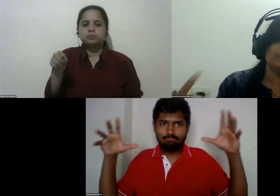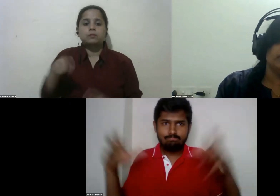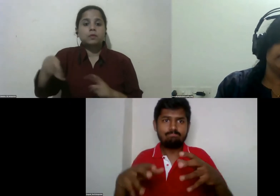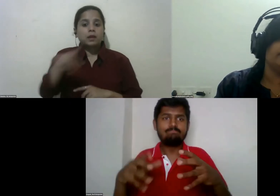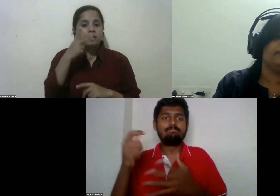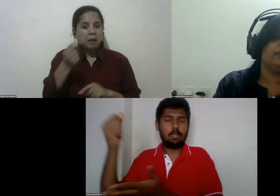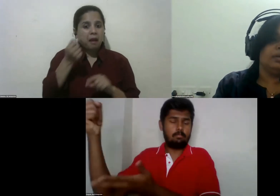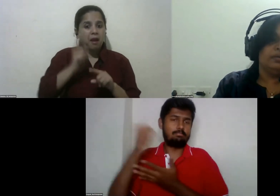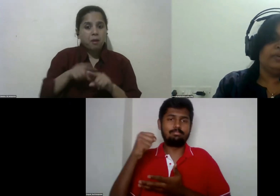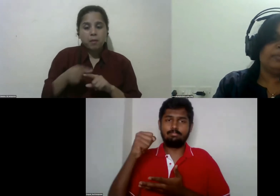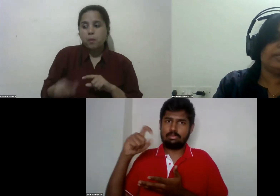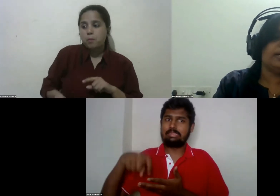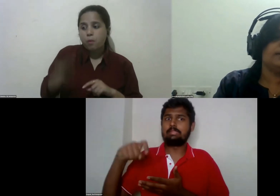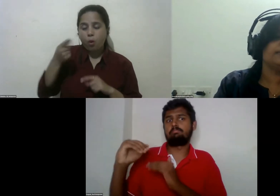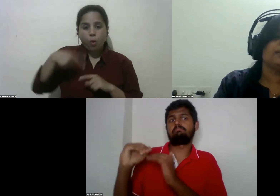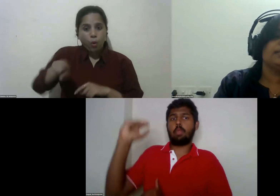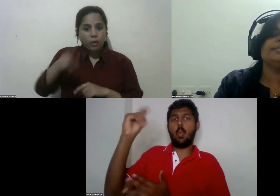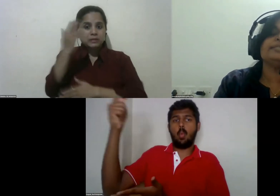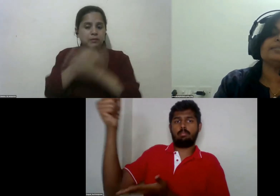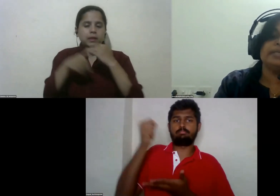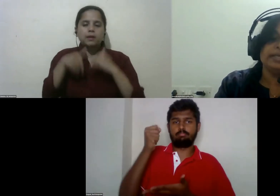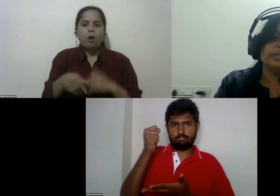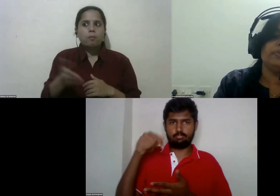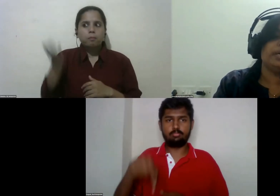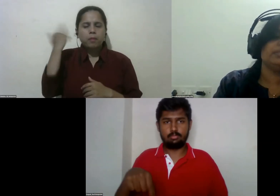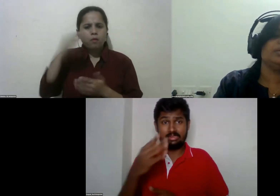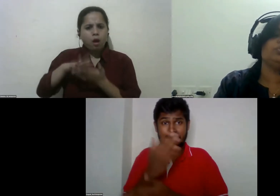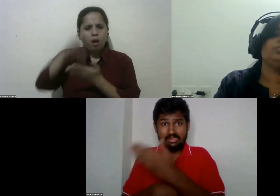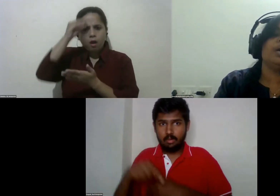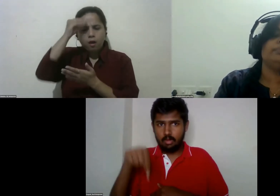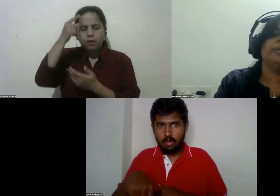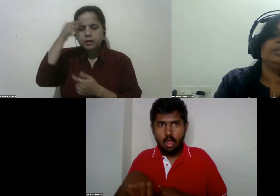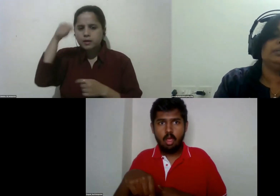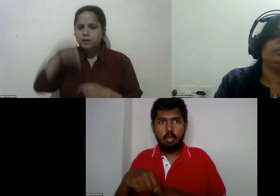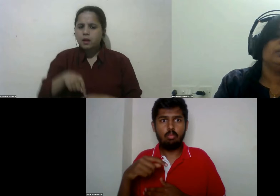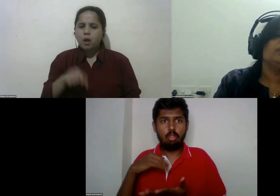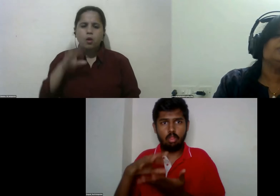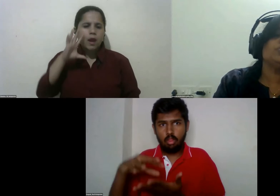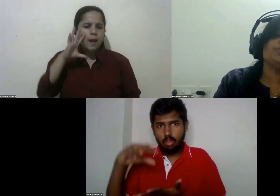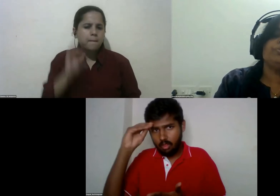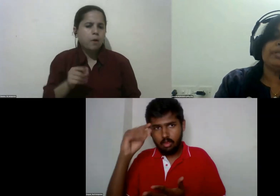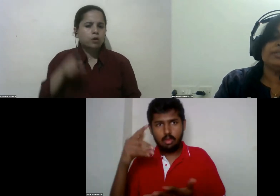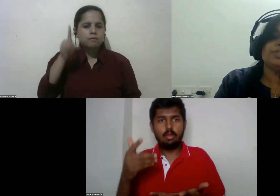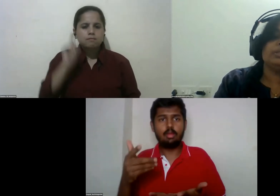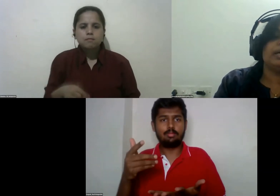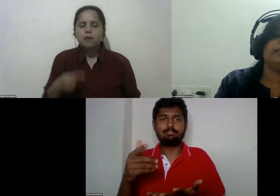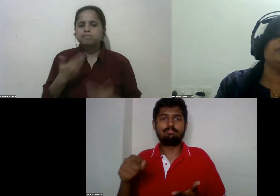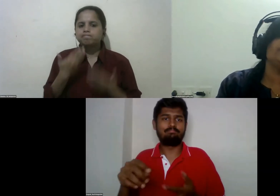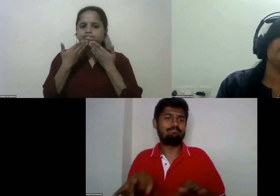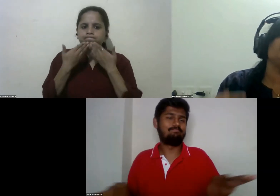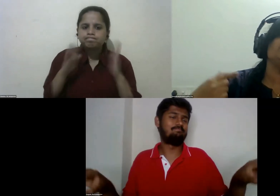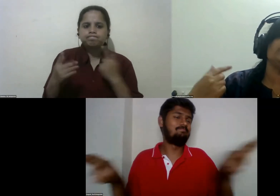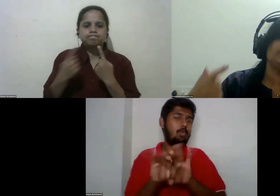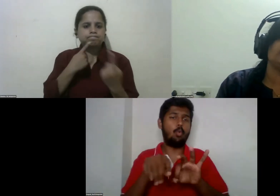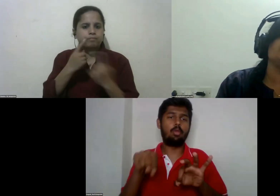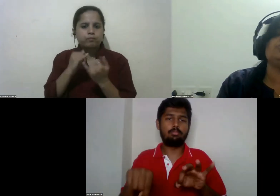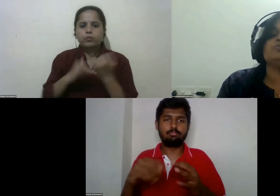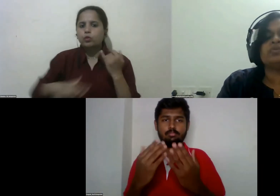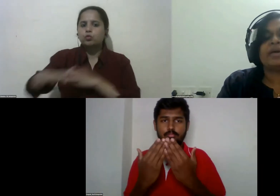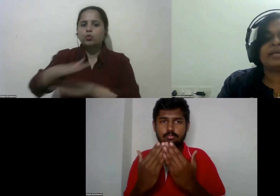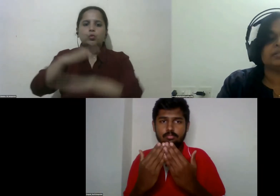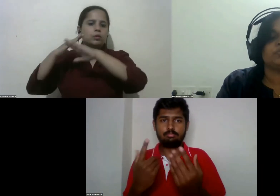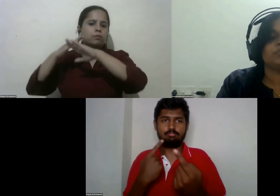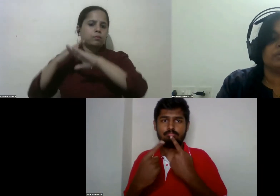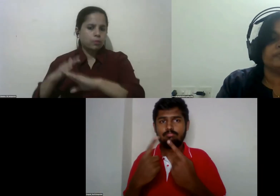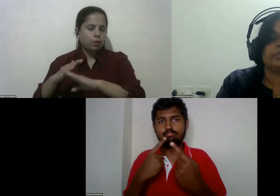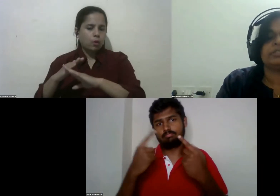from the earlier webinars, it is critical for us now to unbundle social protection, and look into the key issues